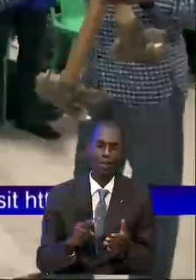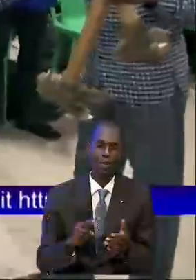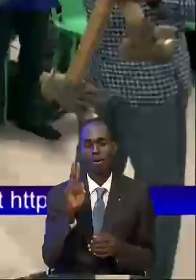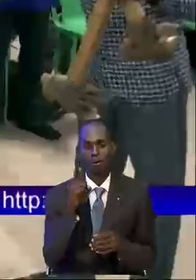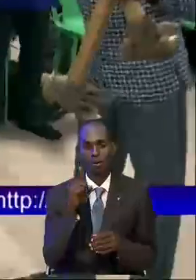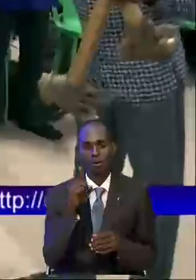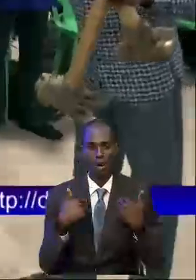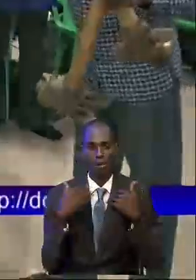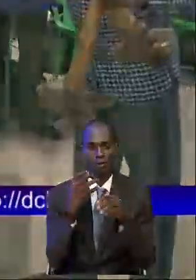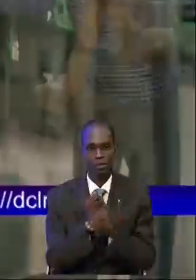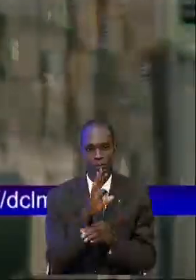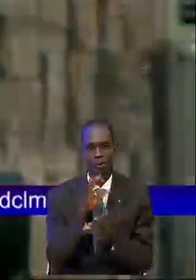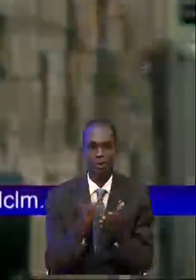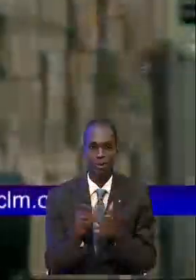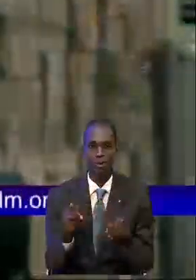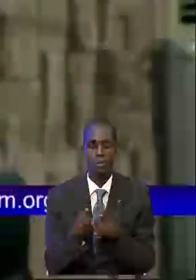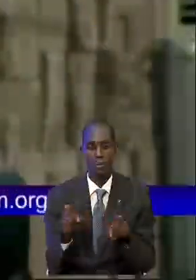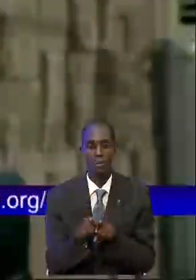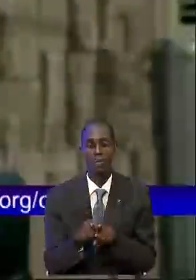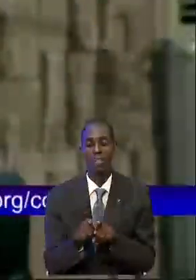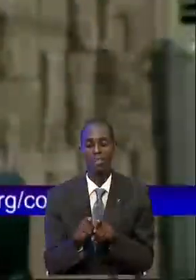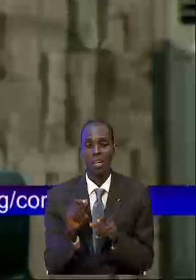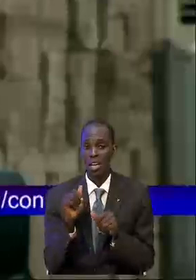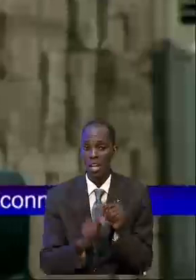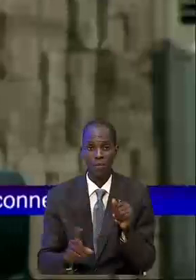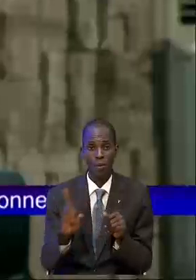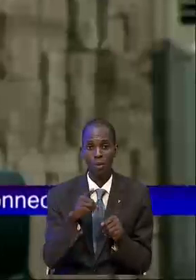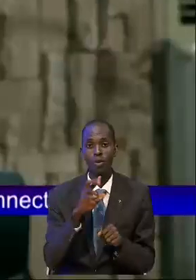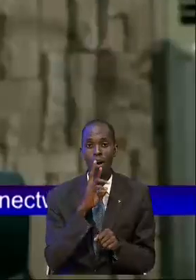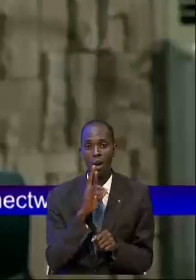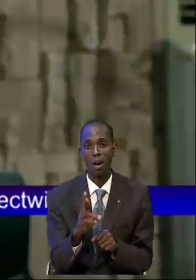up because you are free. Look at him coming. Make a way for him.